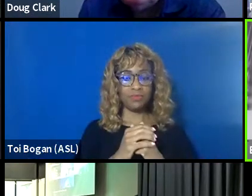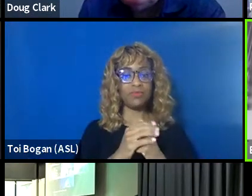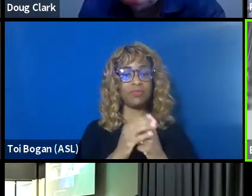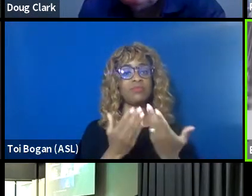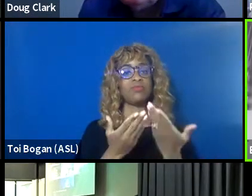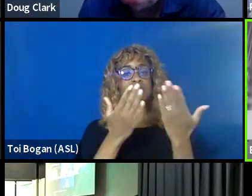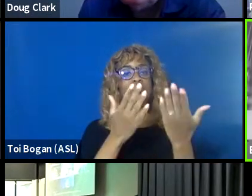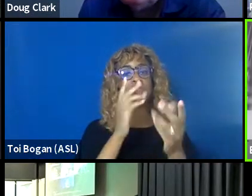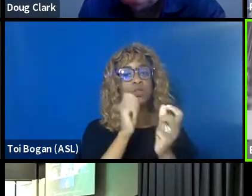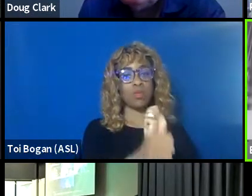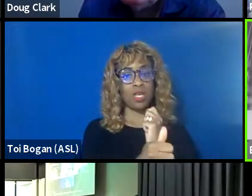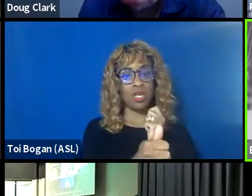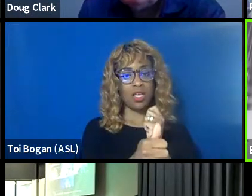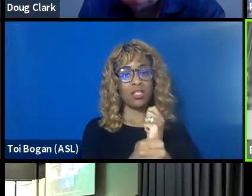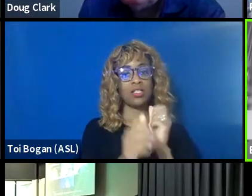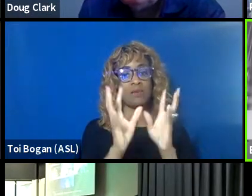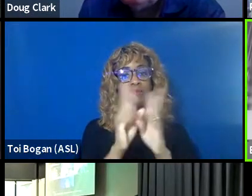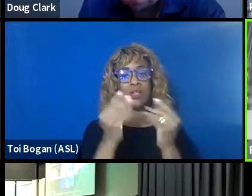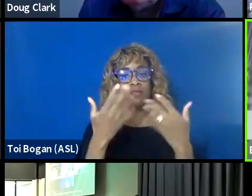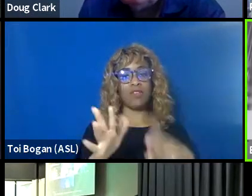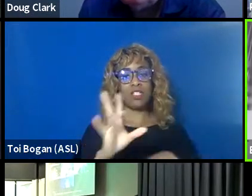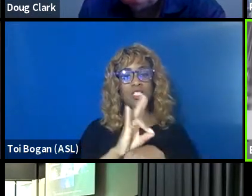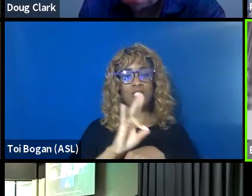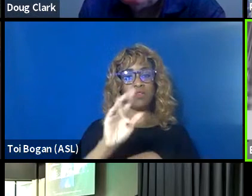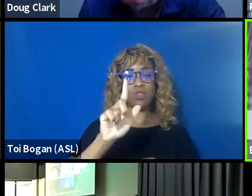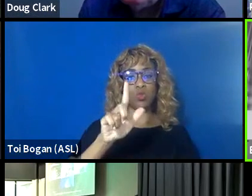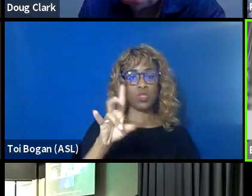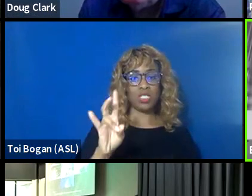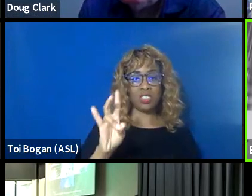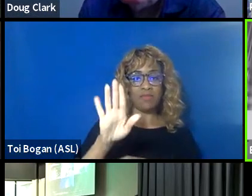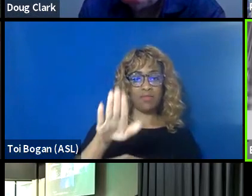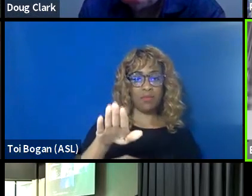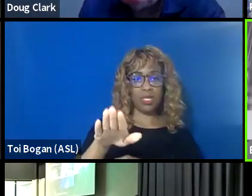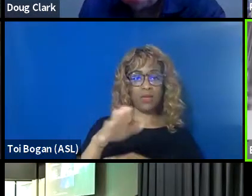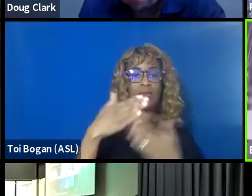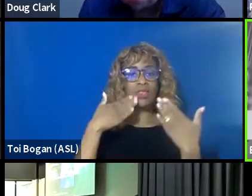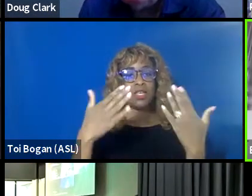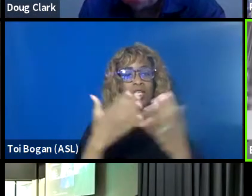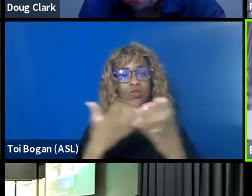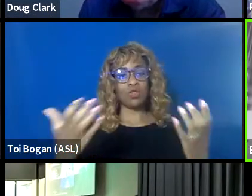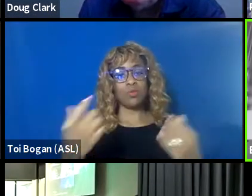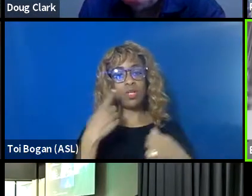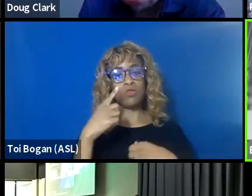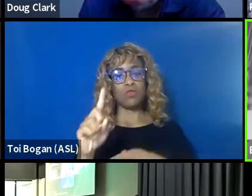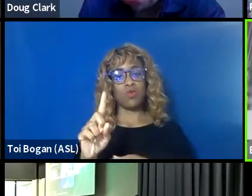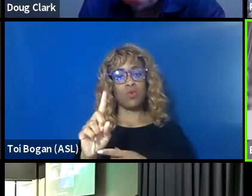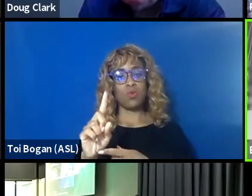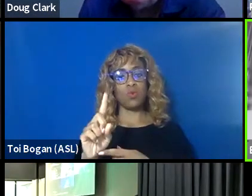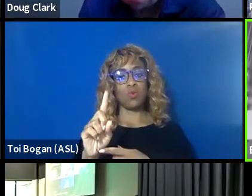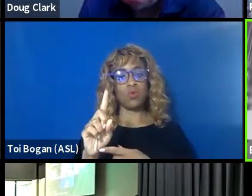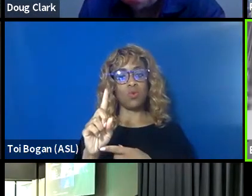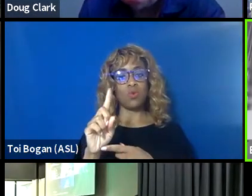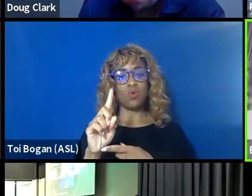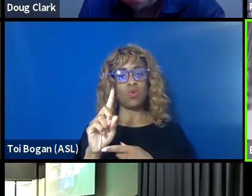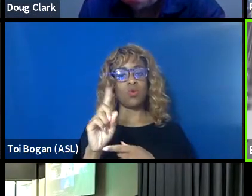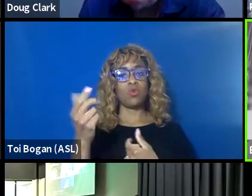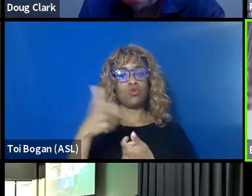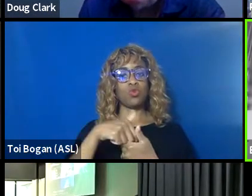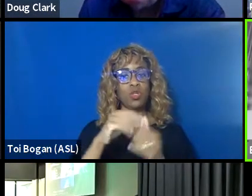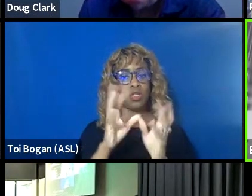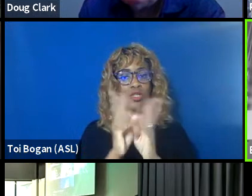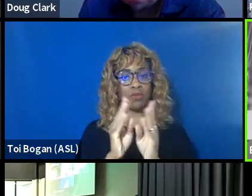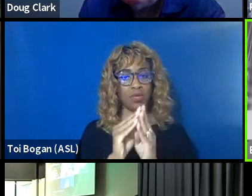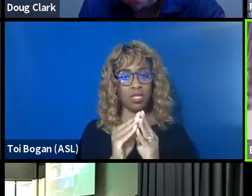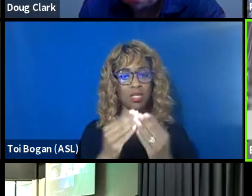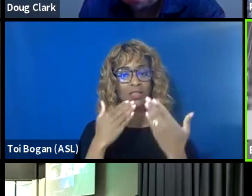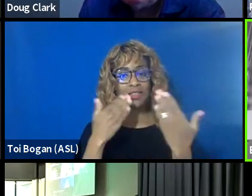prevail. The meeting is adjourned at 7:27 p.m. And thank you so much for attending. Thank you again to